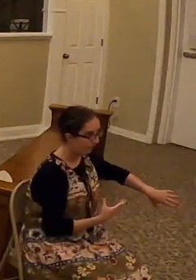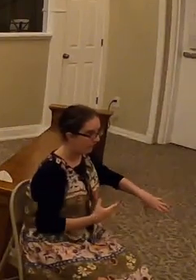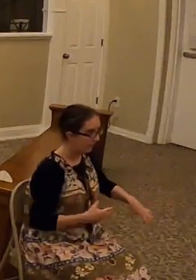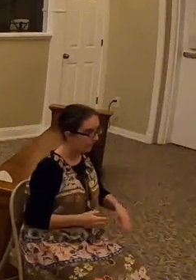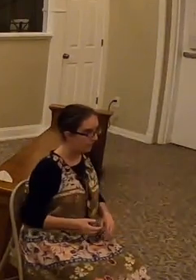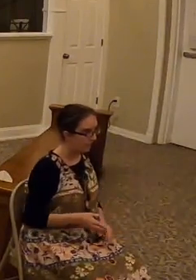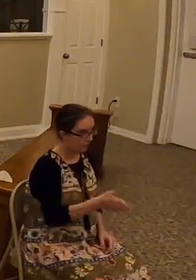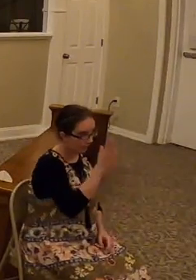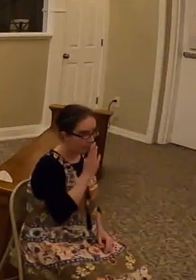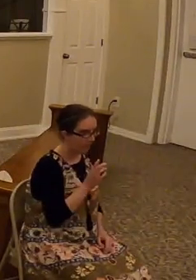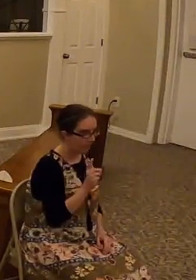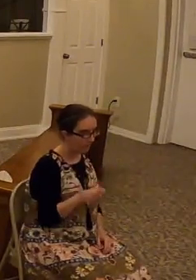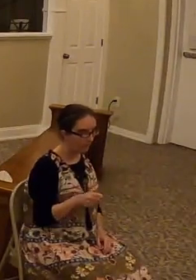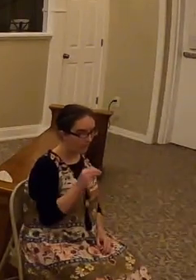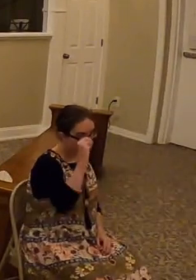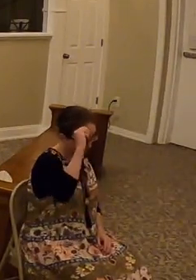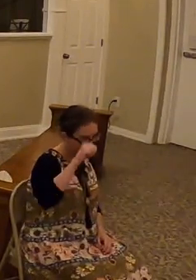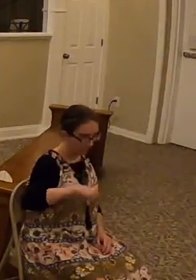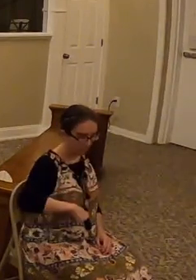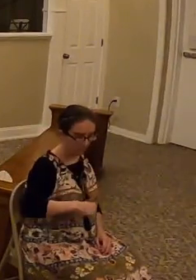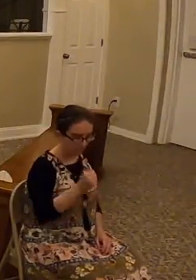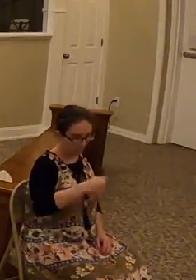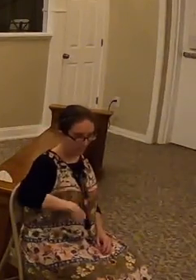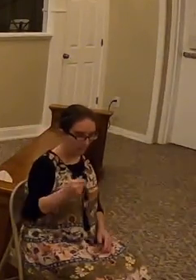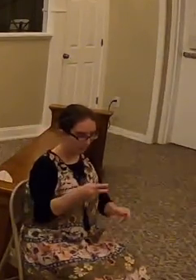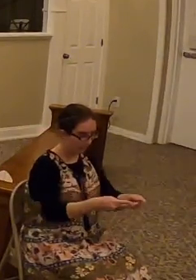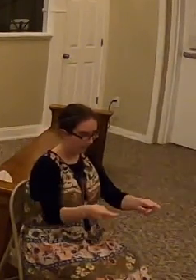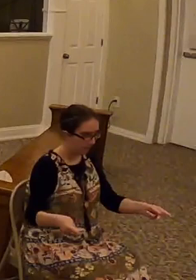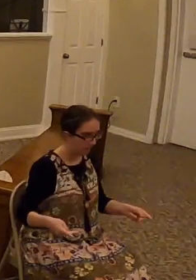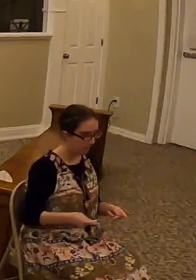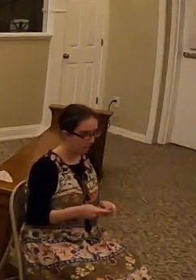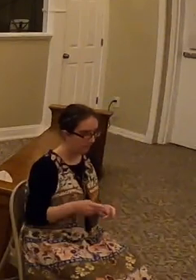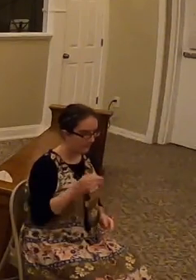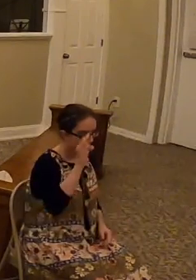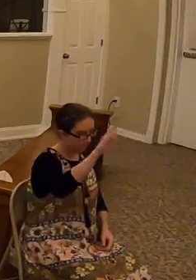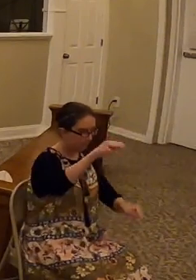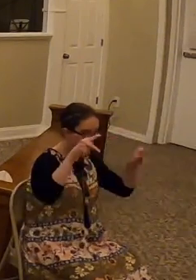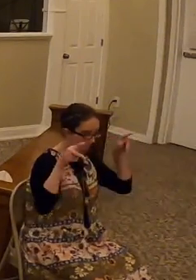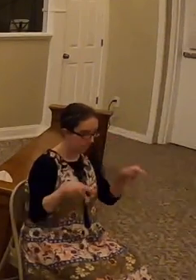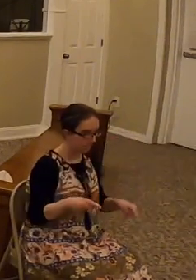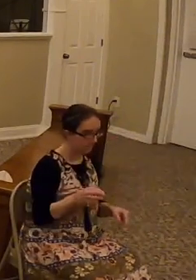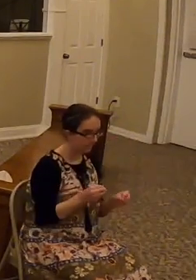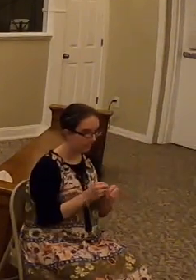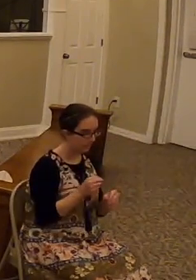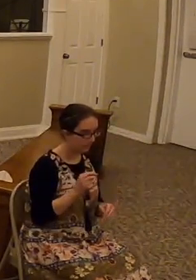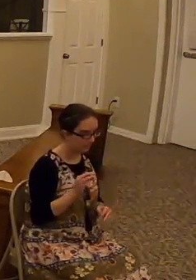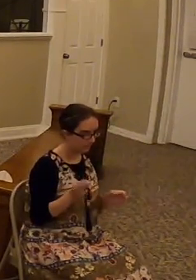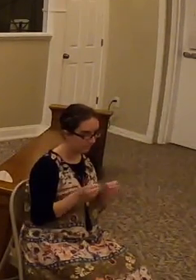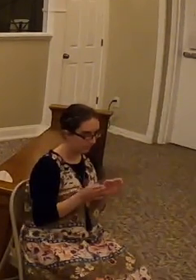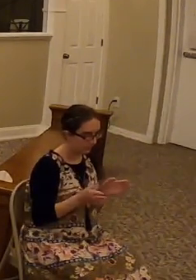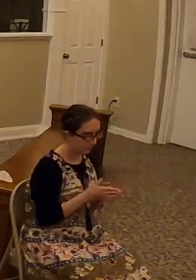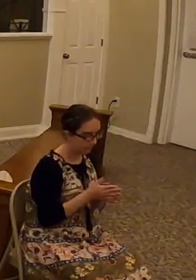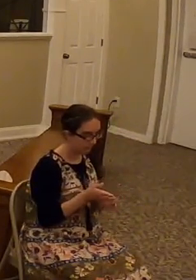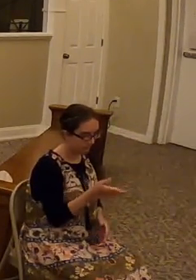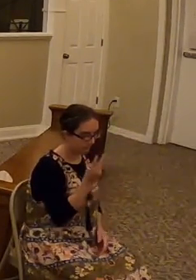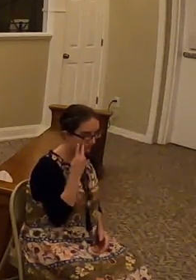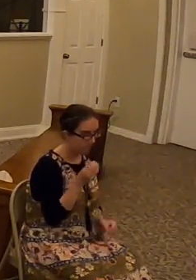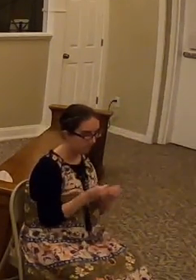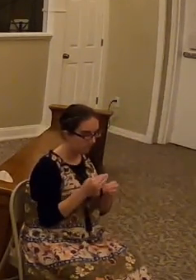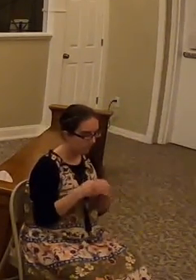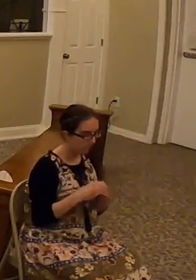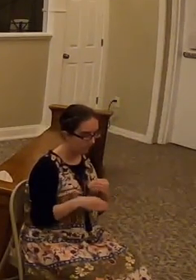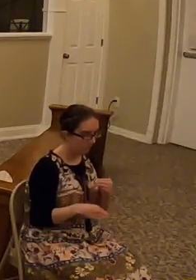Amen. Because God needed him somewhere else. You know what? He's an evangelist. Amen. If more evangelists were closer to God today, we might see more of